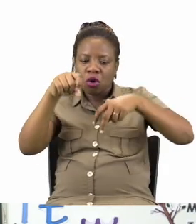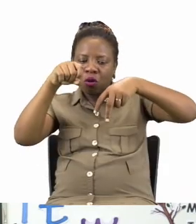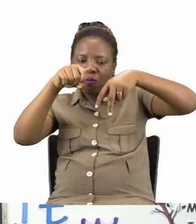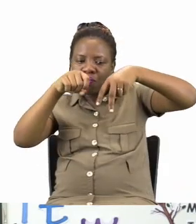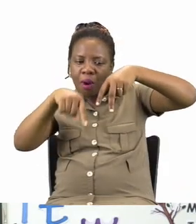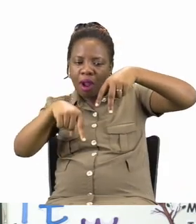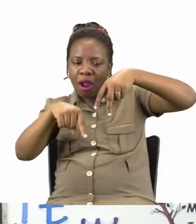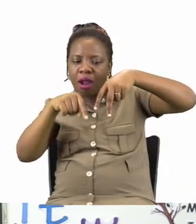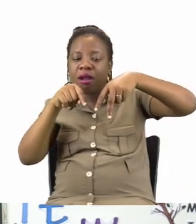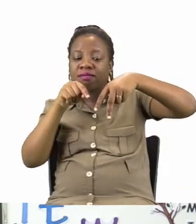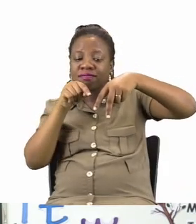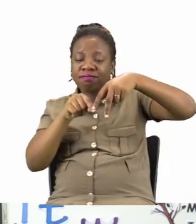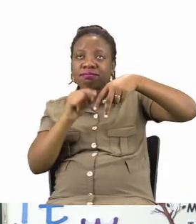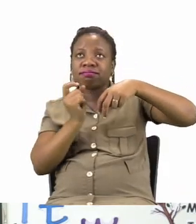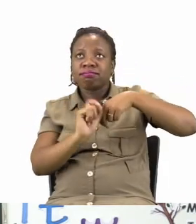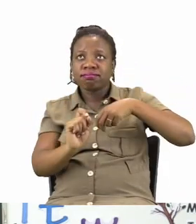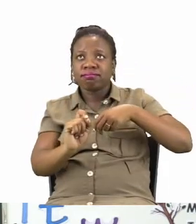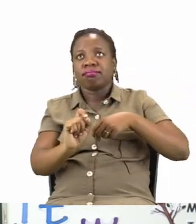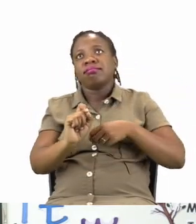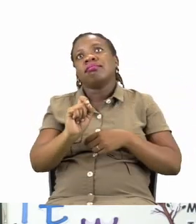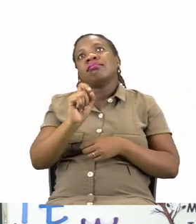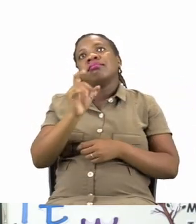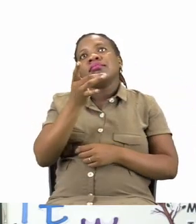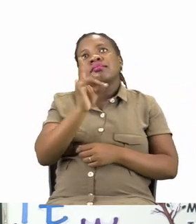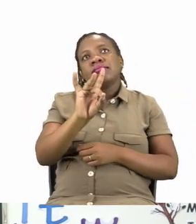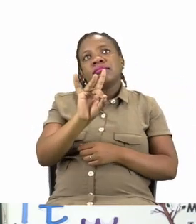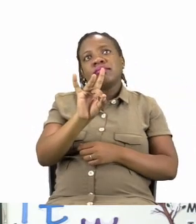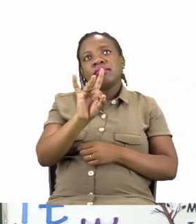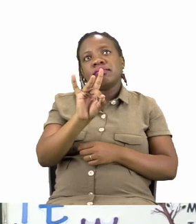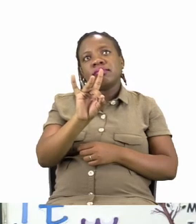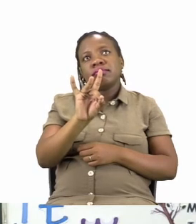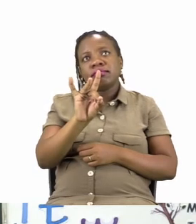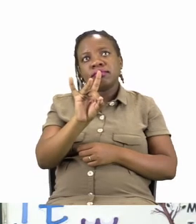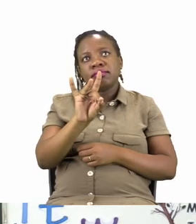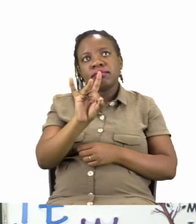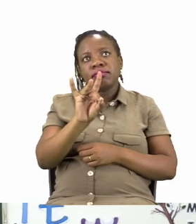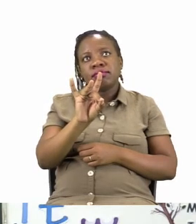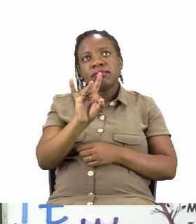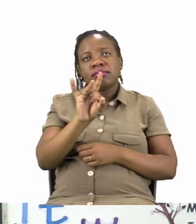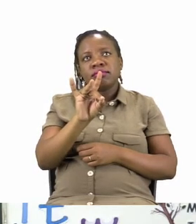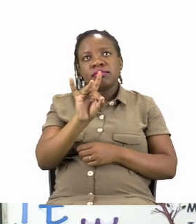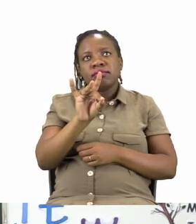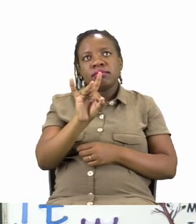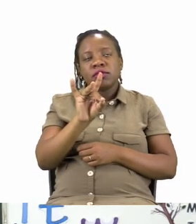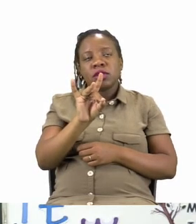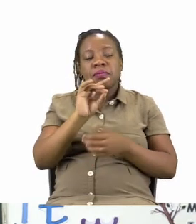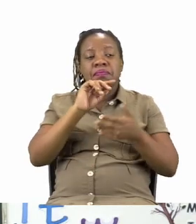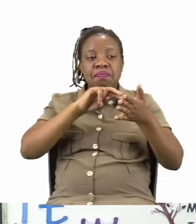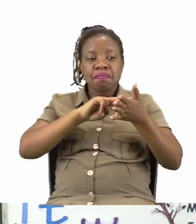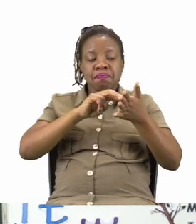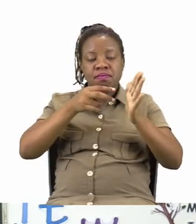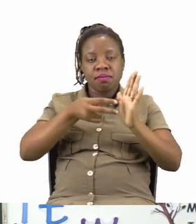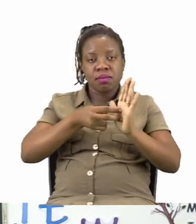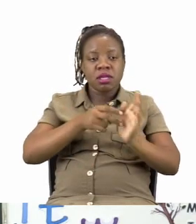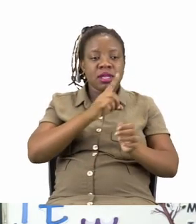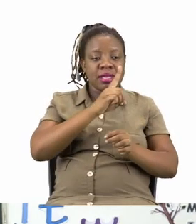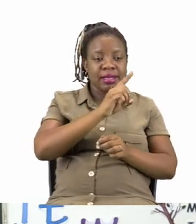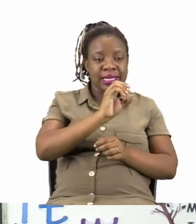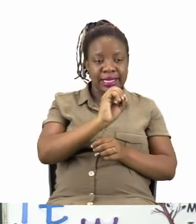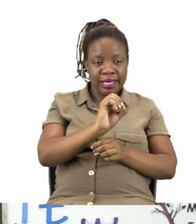we write the number 8 in here, and that means that 10